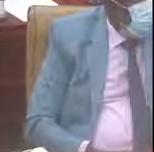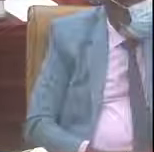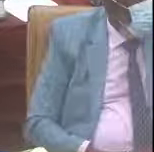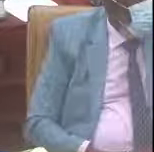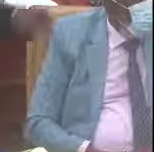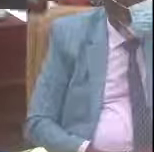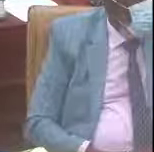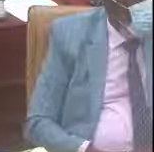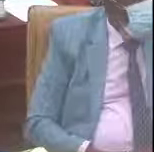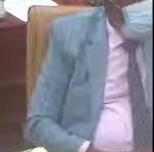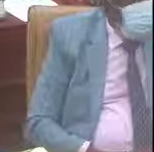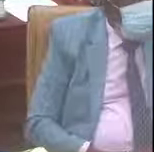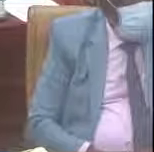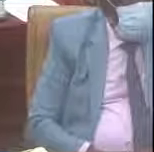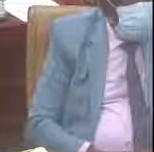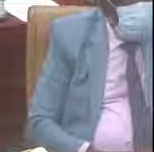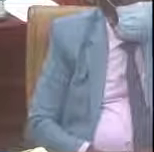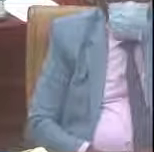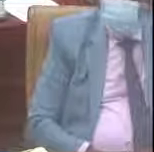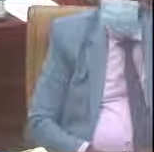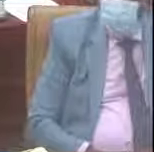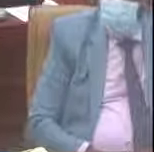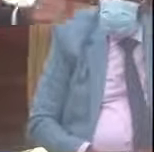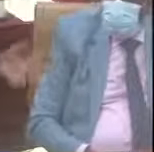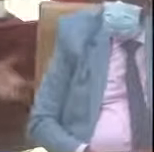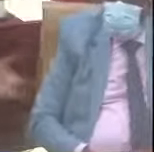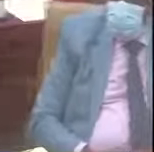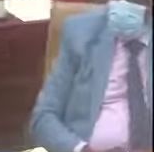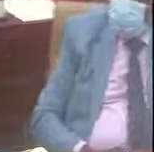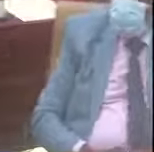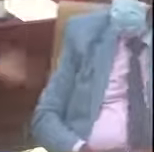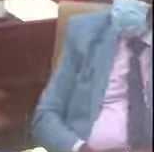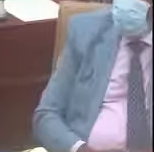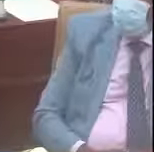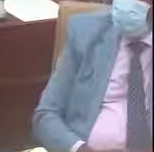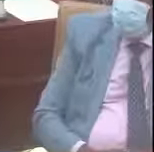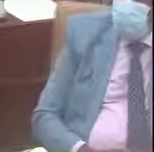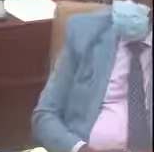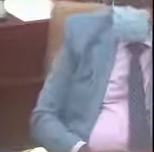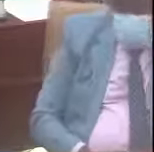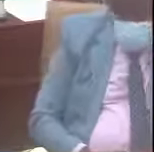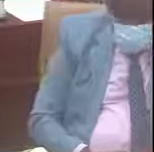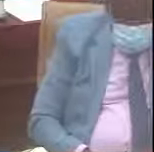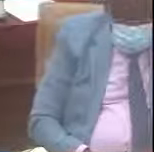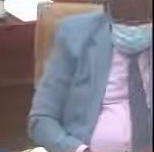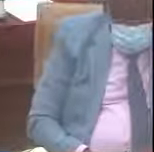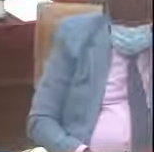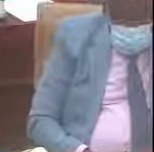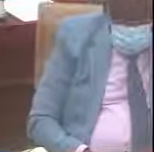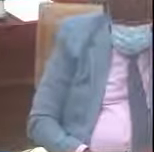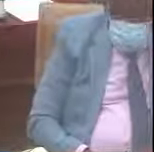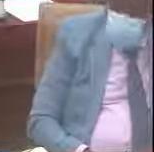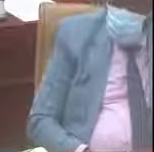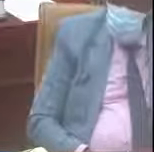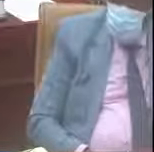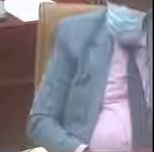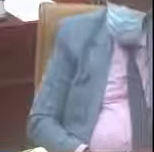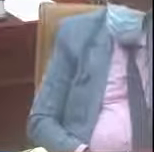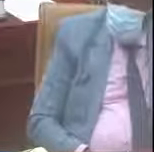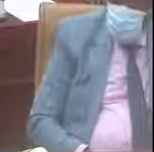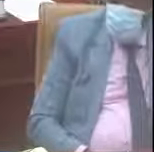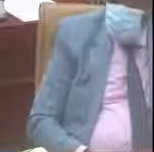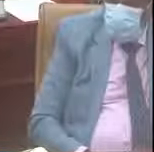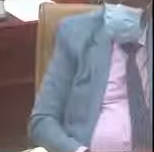football. Sometimes we come to the Accra Sports Stadium. It is not in good state. You easily can develop a knee